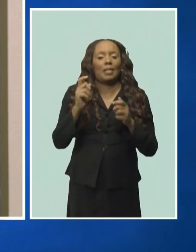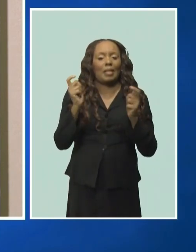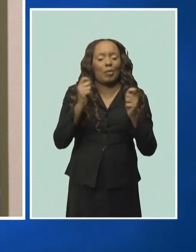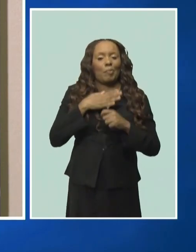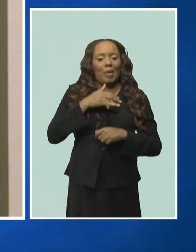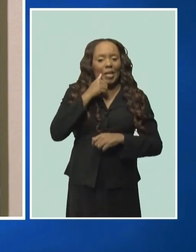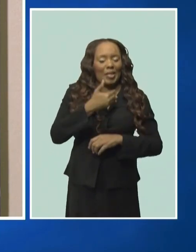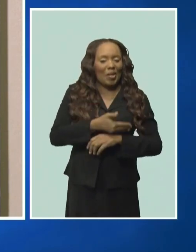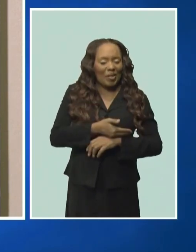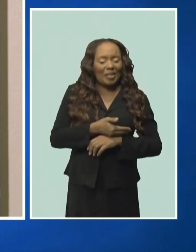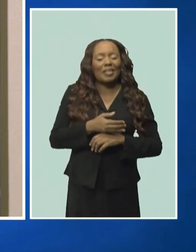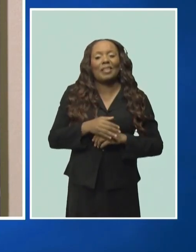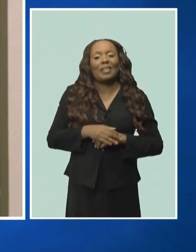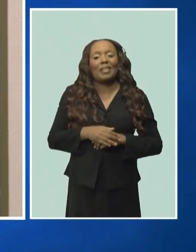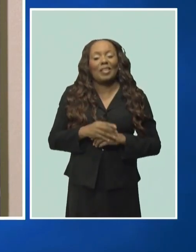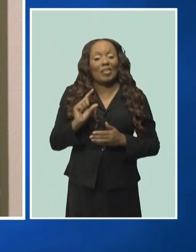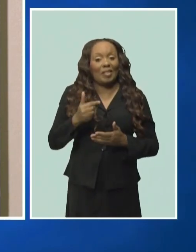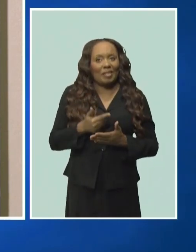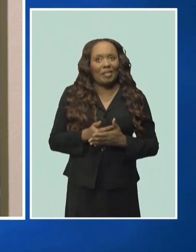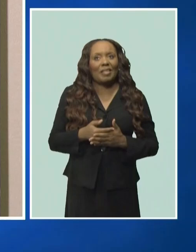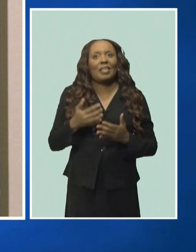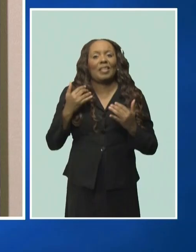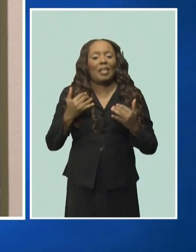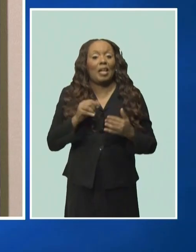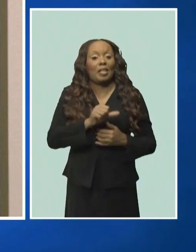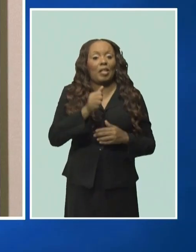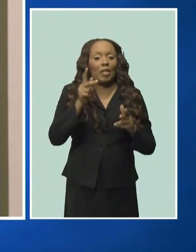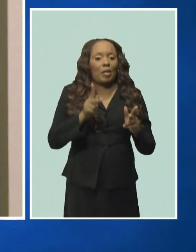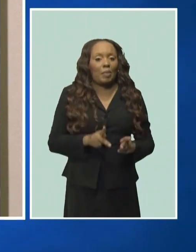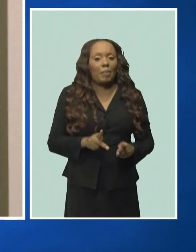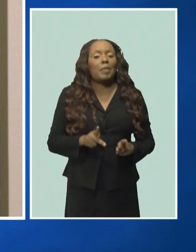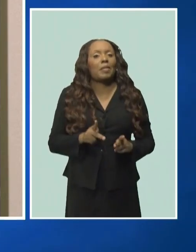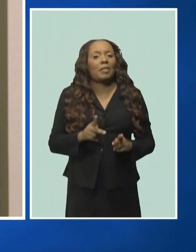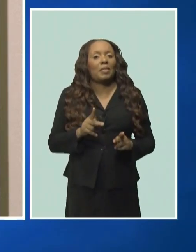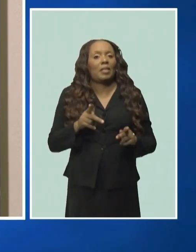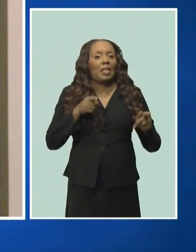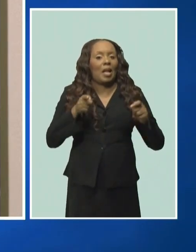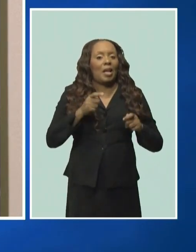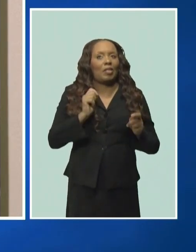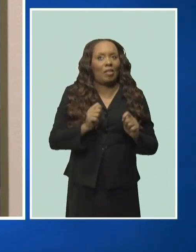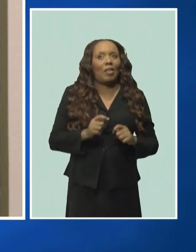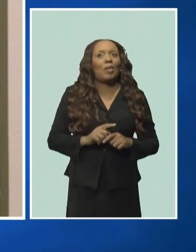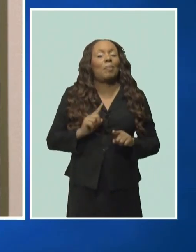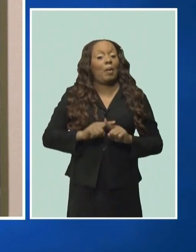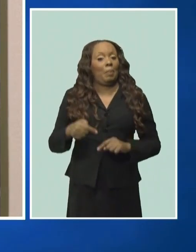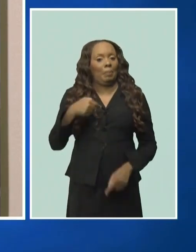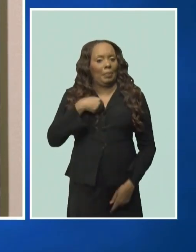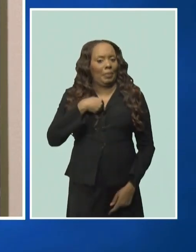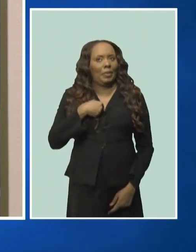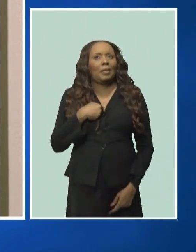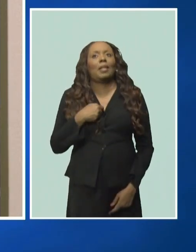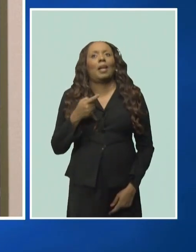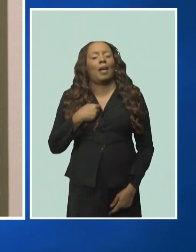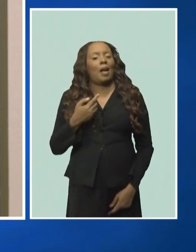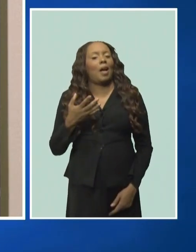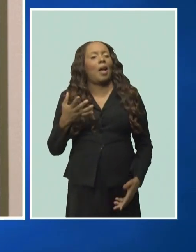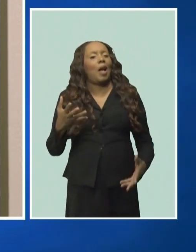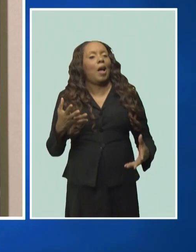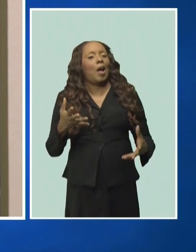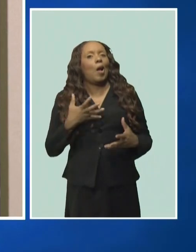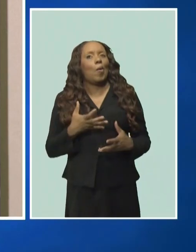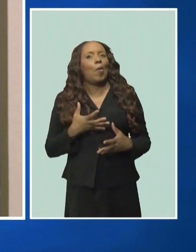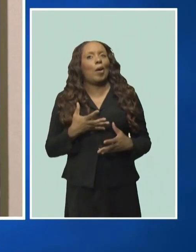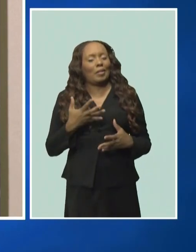the 85 to 89 age group champion for Trinidad. But I am intended now to take that and make it